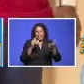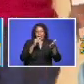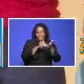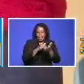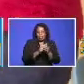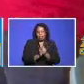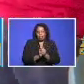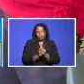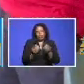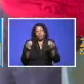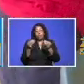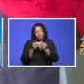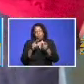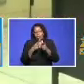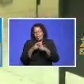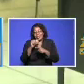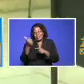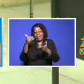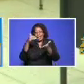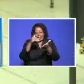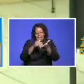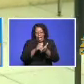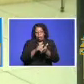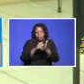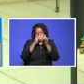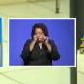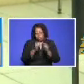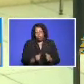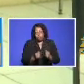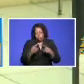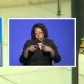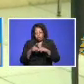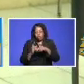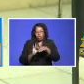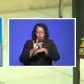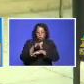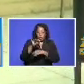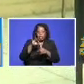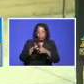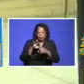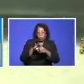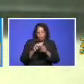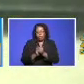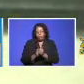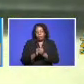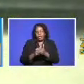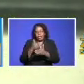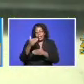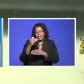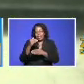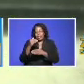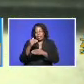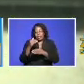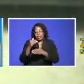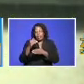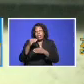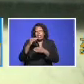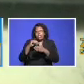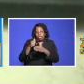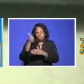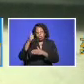than 10,000 Bahamians had applied to vote in the advanced poll, while thousands more will cast their ballots in the general election next